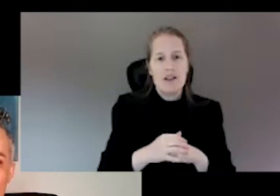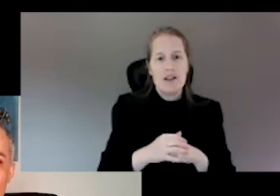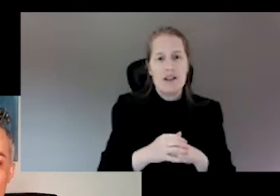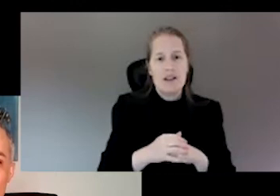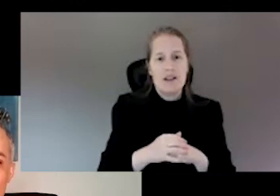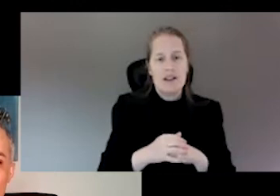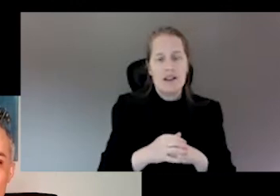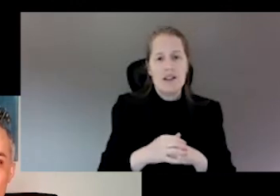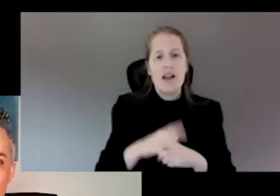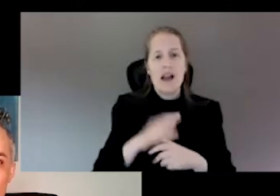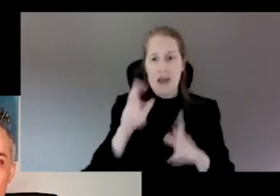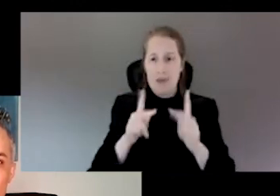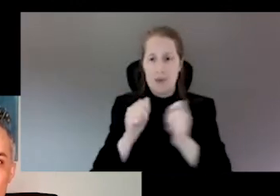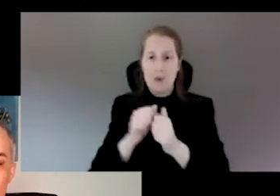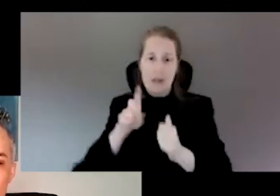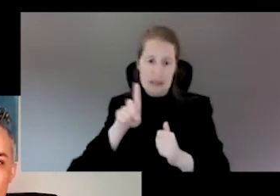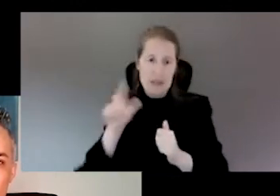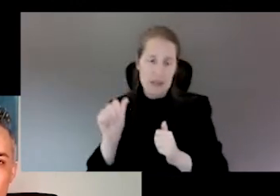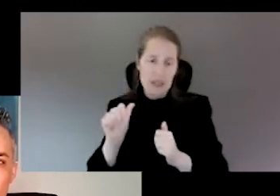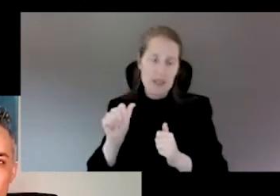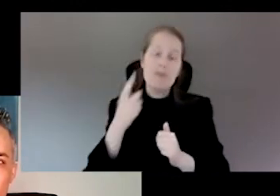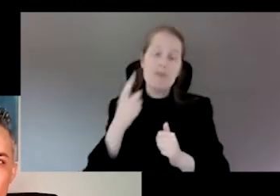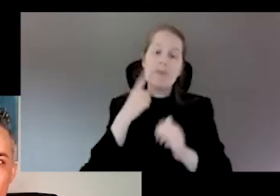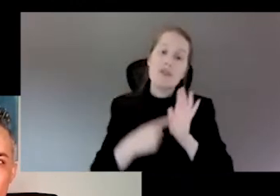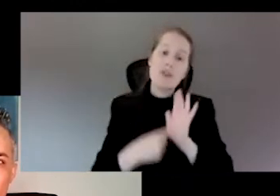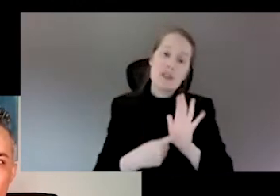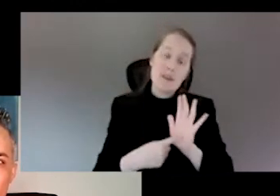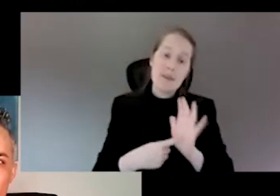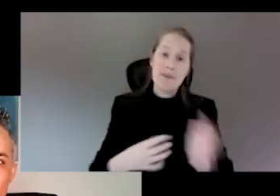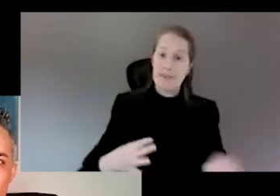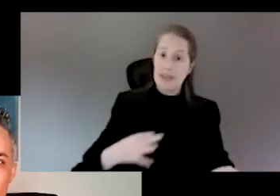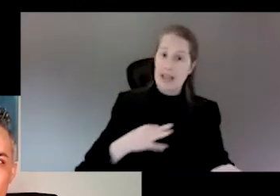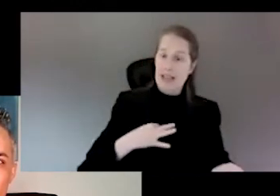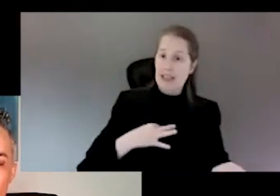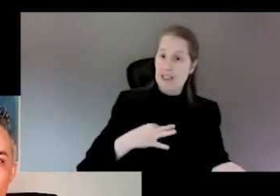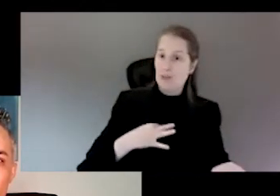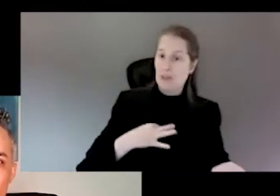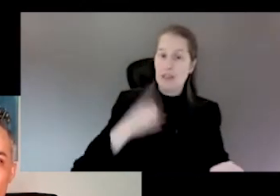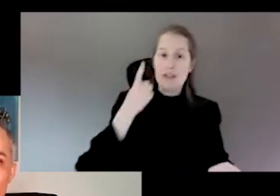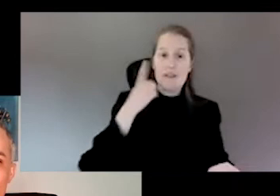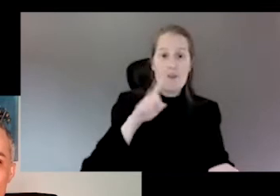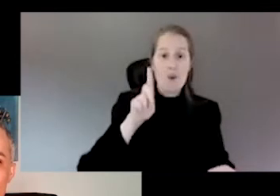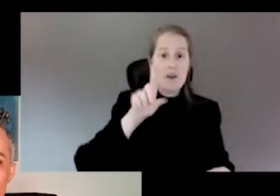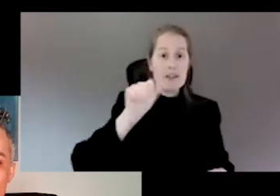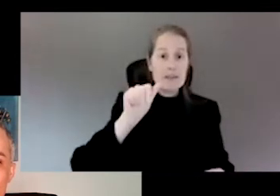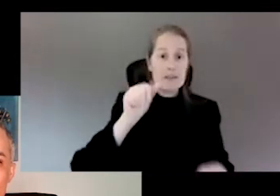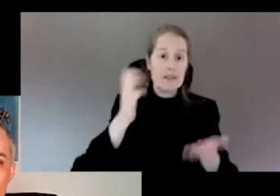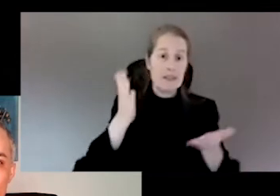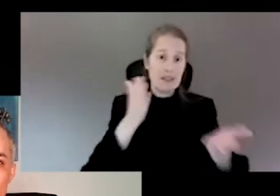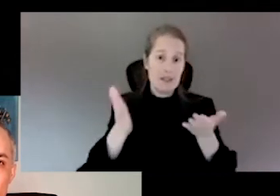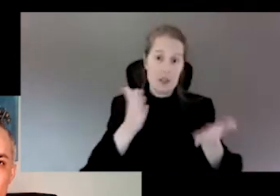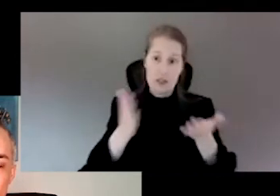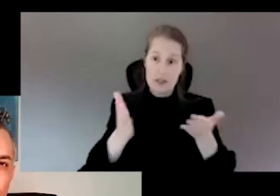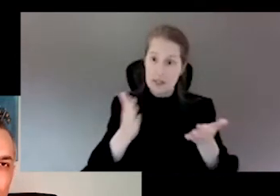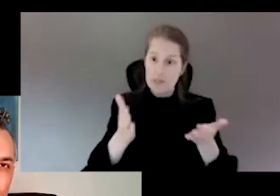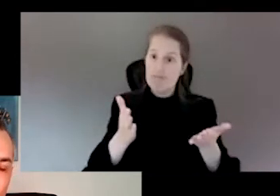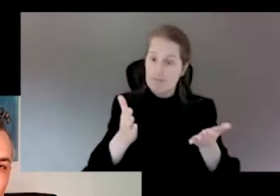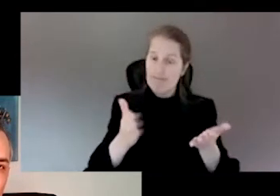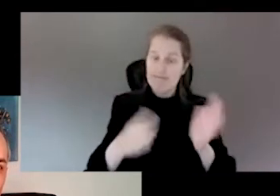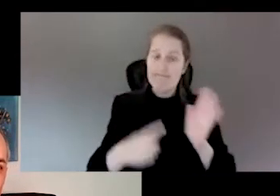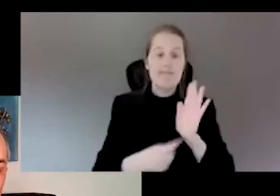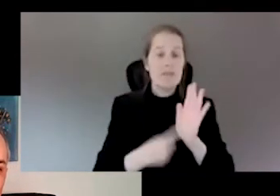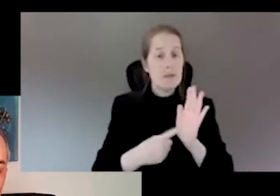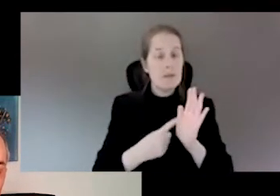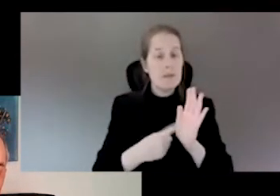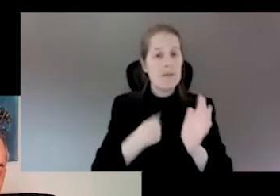disabilities. For instance, in terms of eligibility for disability services. Sometimes we see that